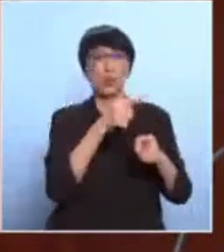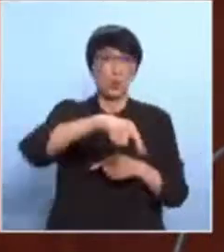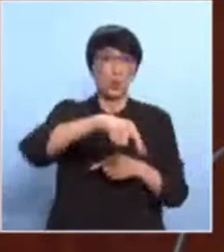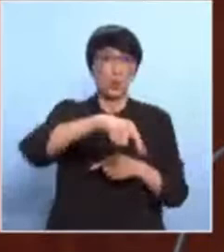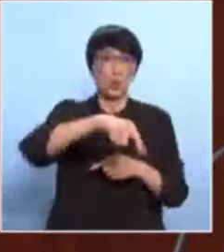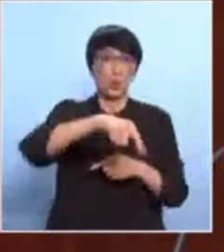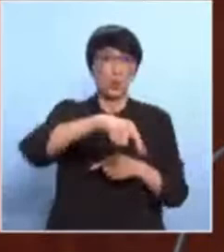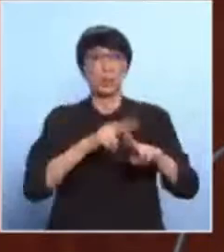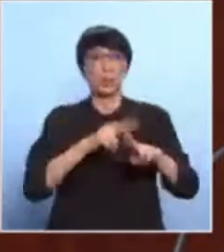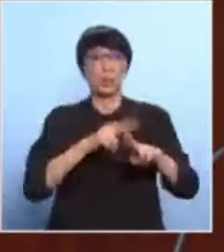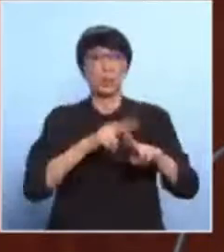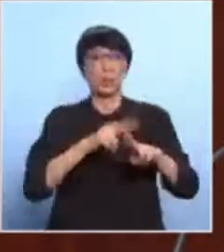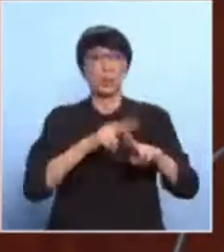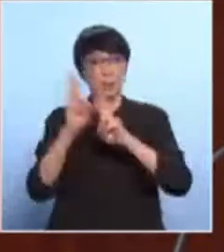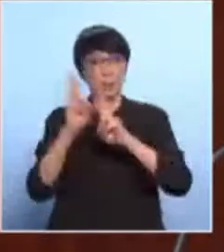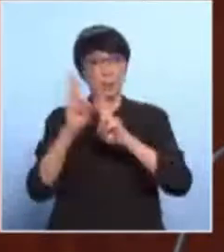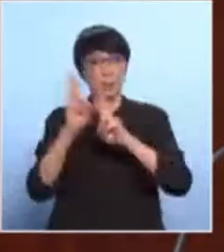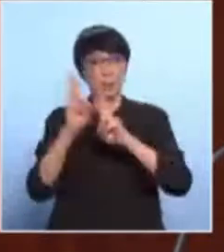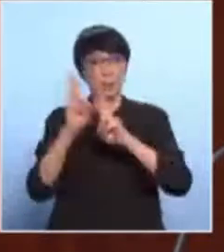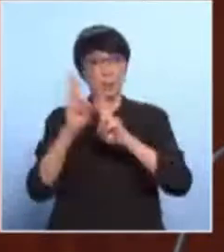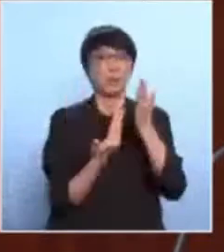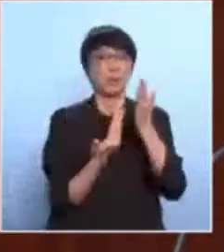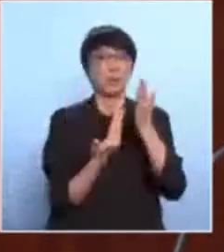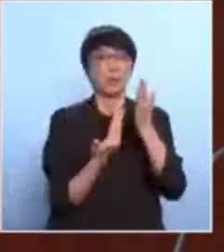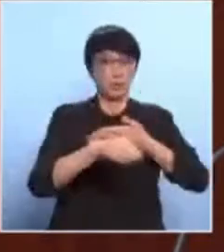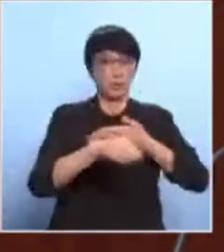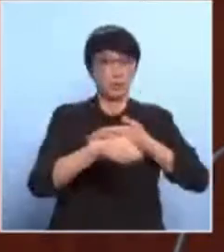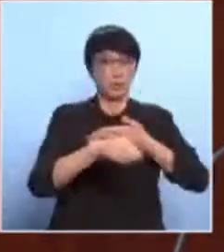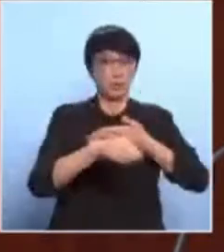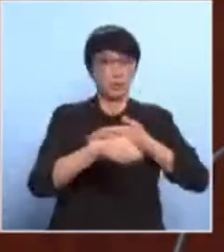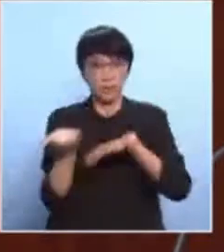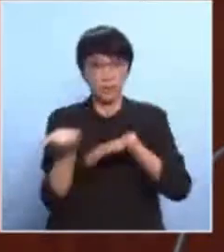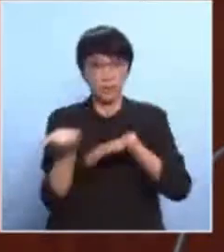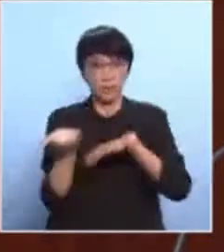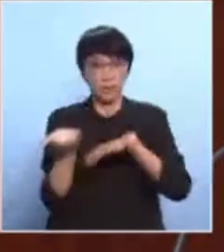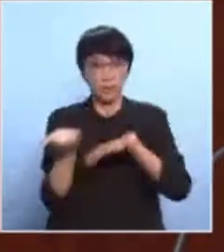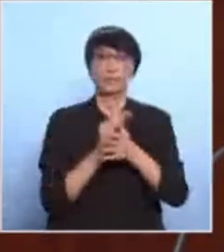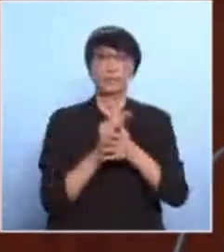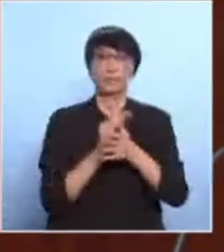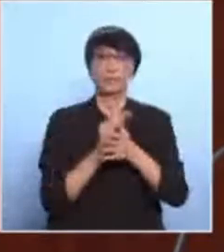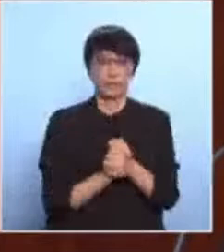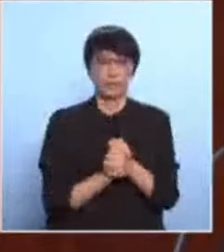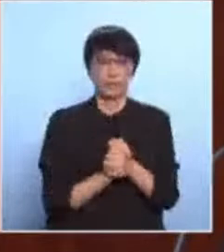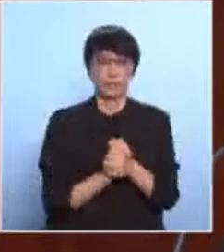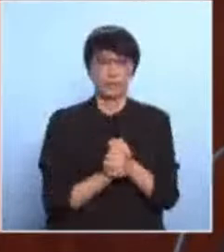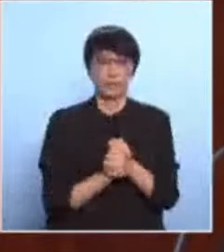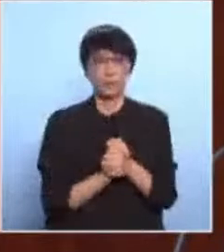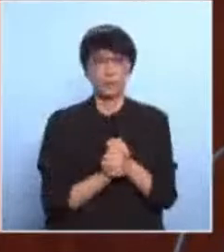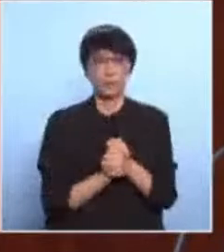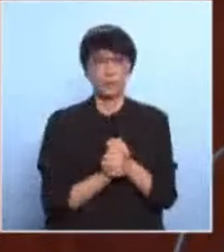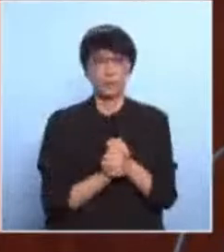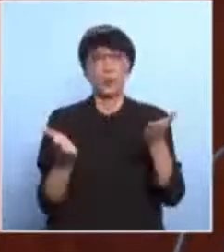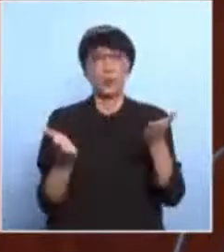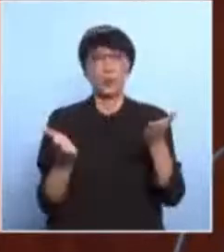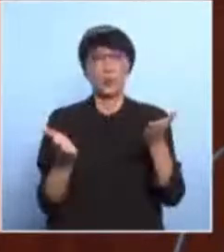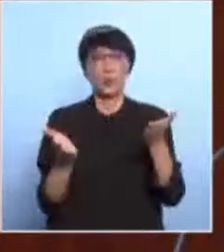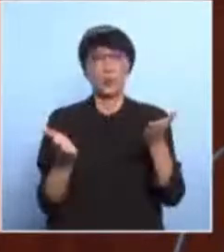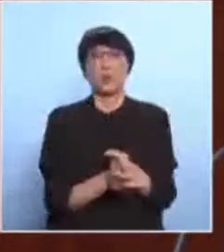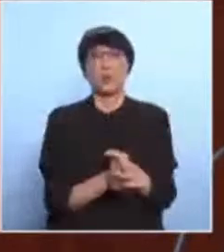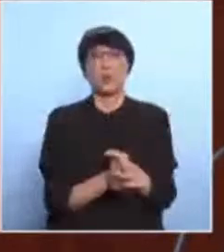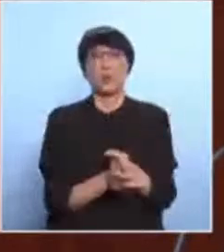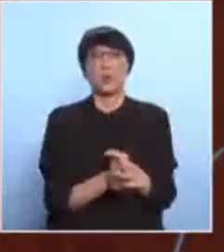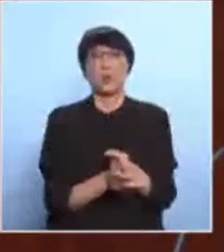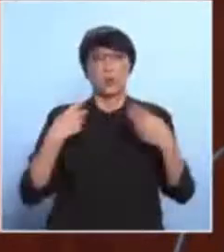GBA and other mainland or overseas cities will be organized. We will also encourage members to tender advice on